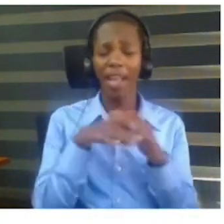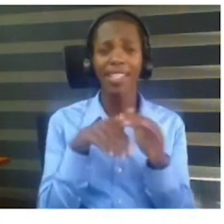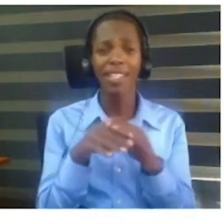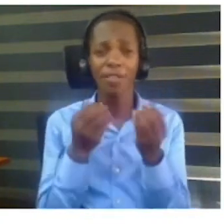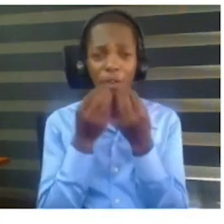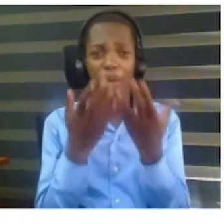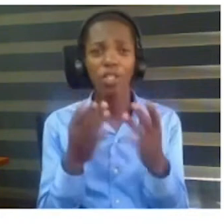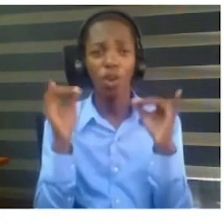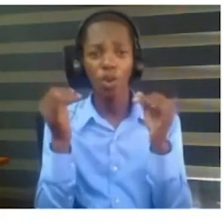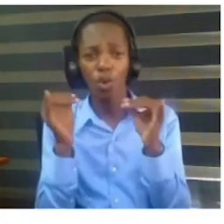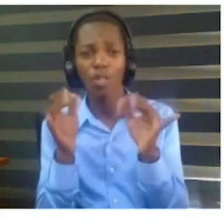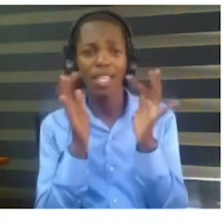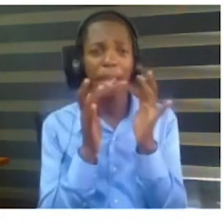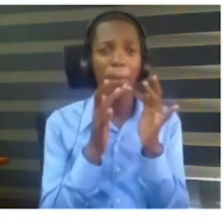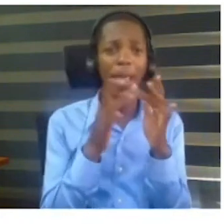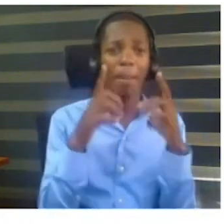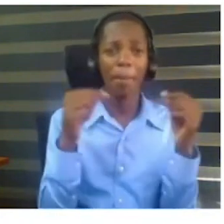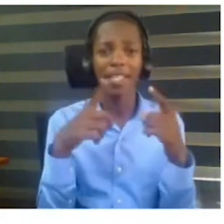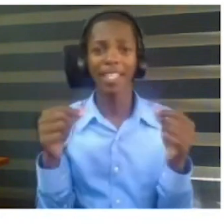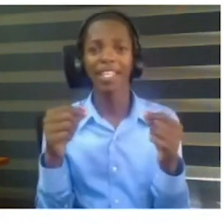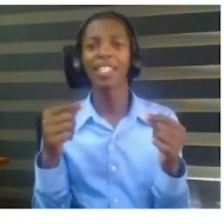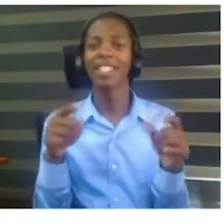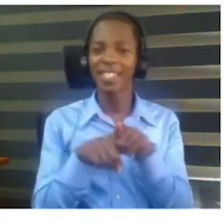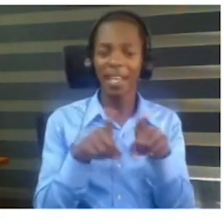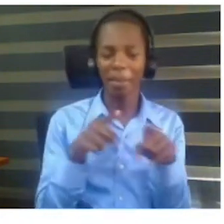it's also a way for me to know when friends are at the door.